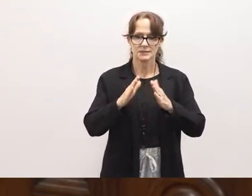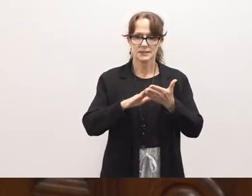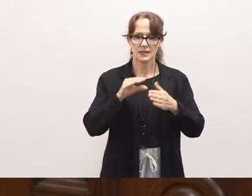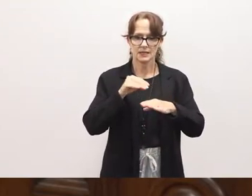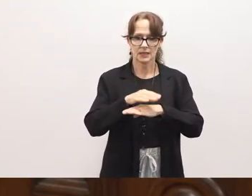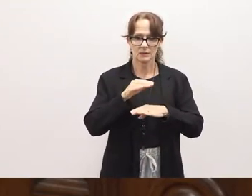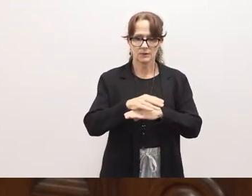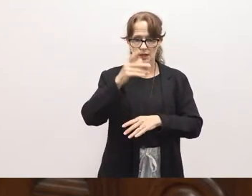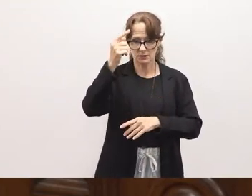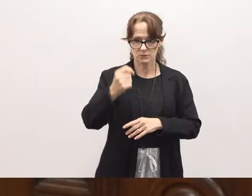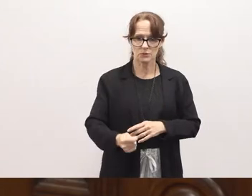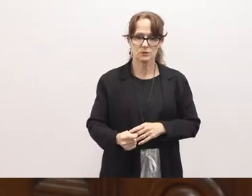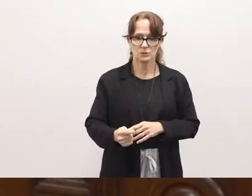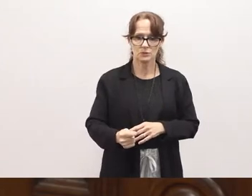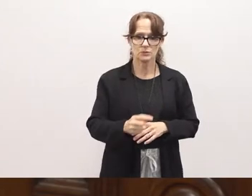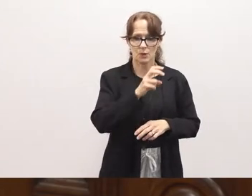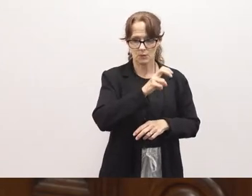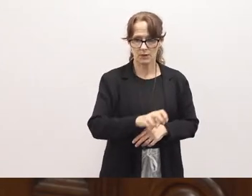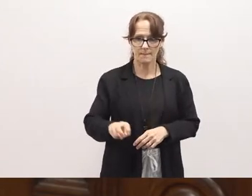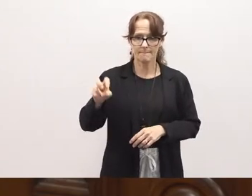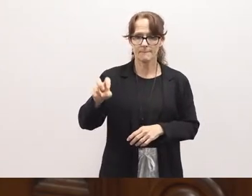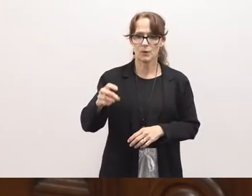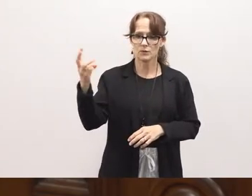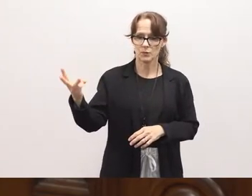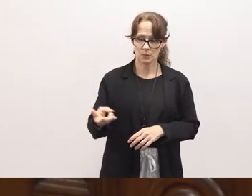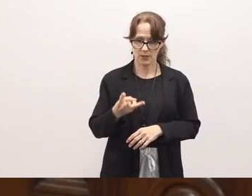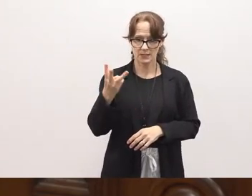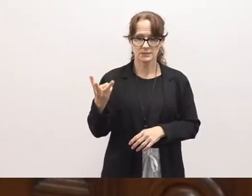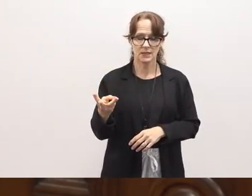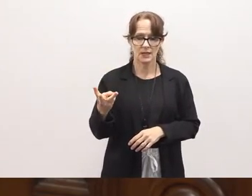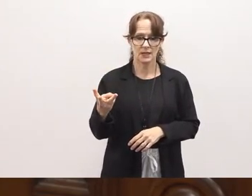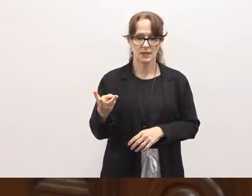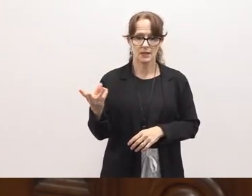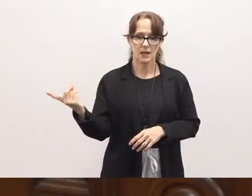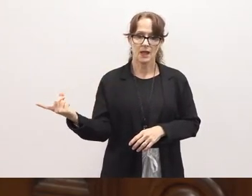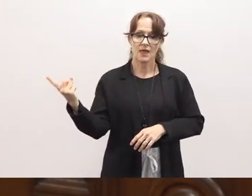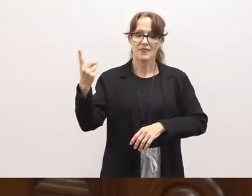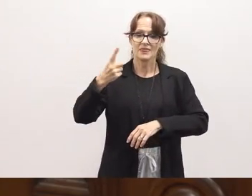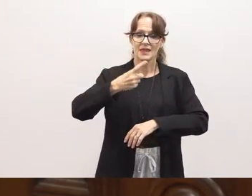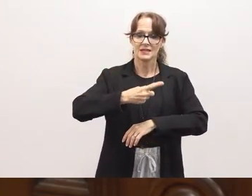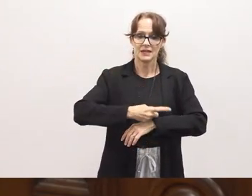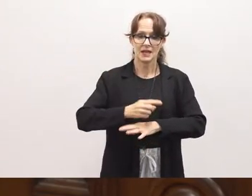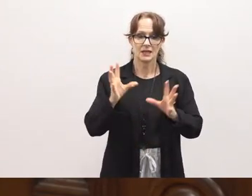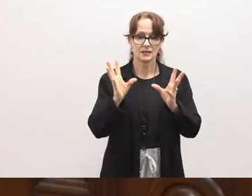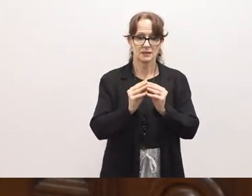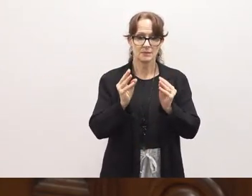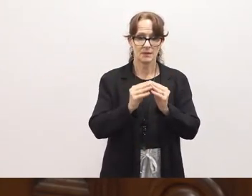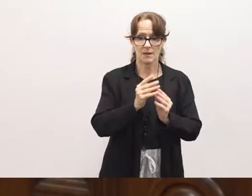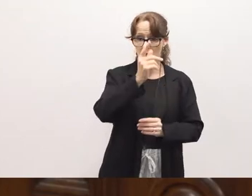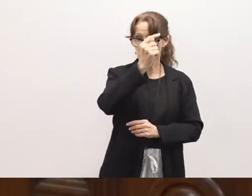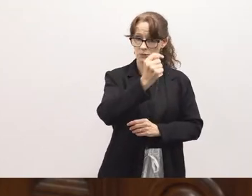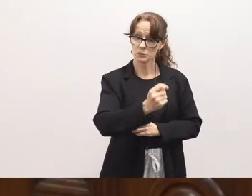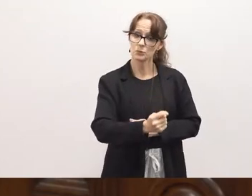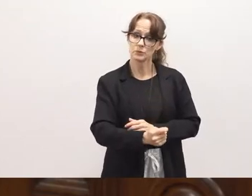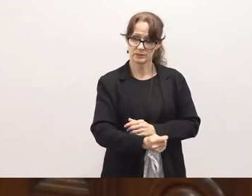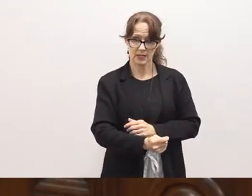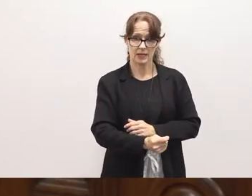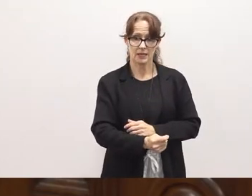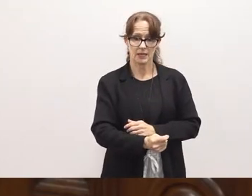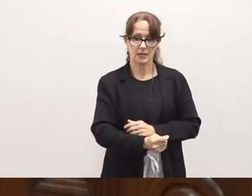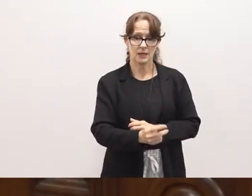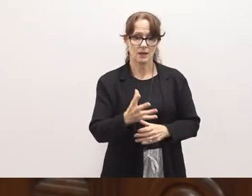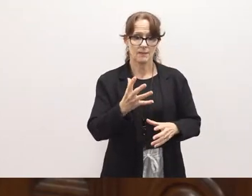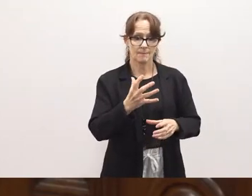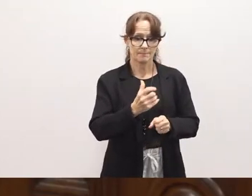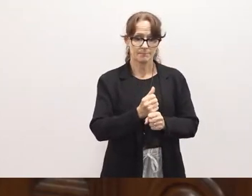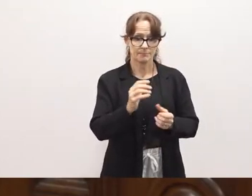Tuesday evenings, and so we moved our board meetings to Wednesday. But in the days that our meetings were on Tuesday evenings, we would get